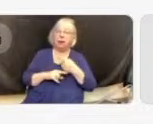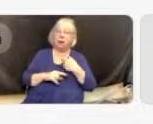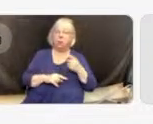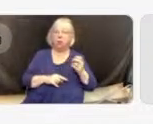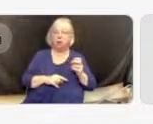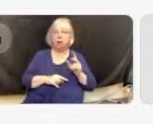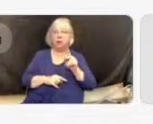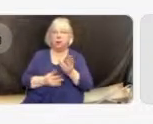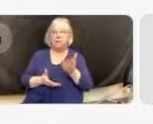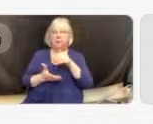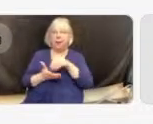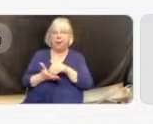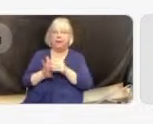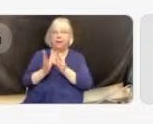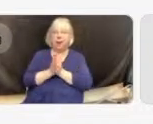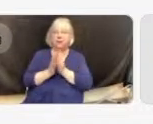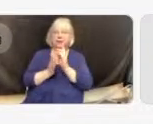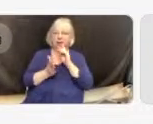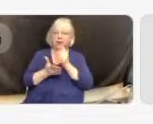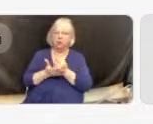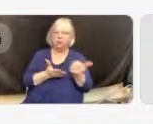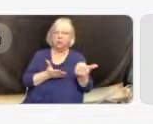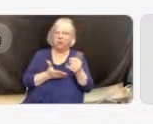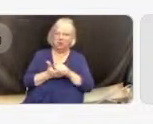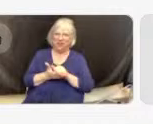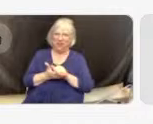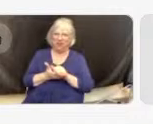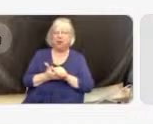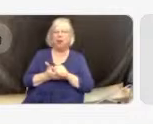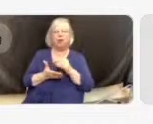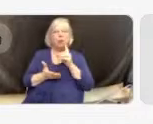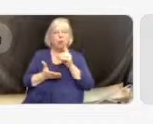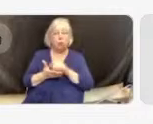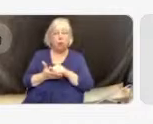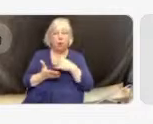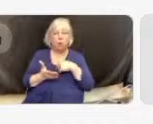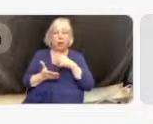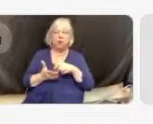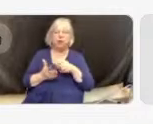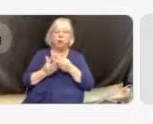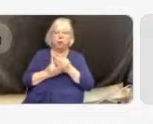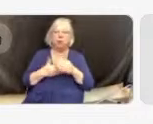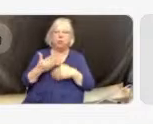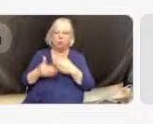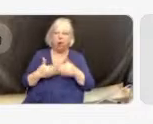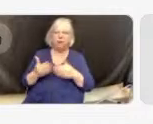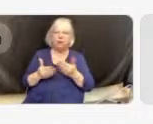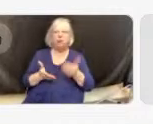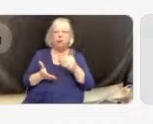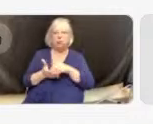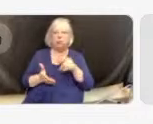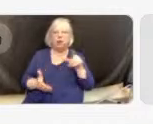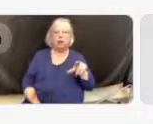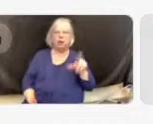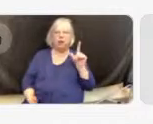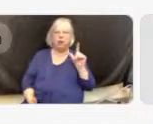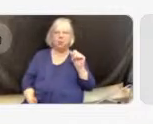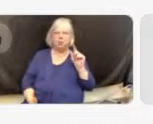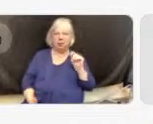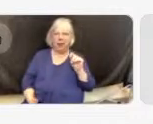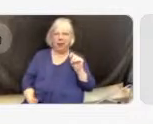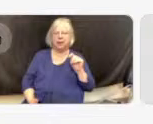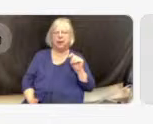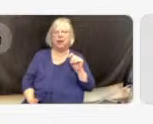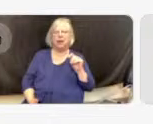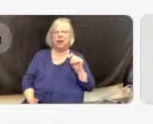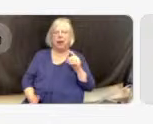back asking for that to be removed. And so to do that, we have to go through this process of replatting this and asking for